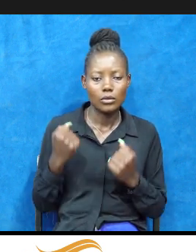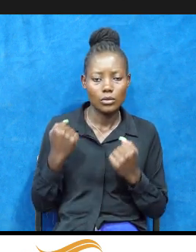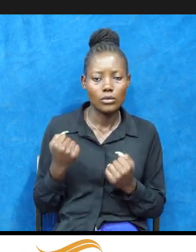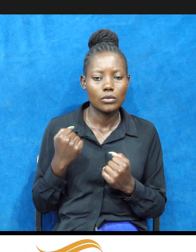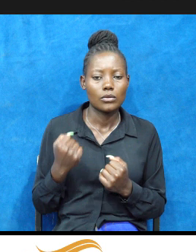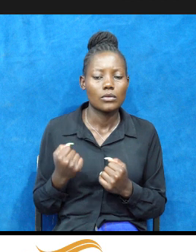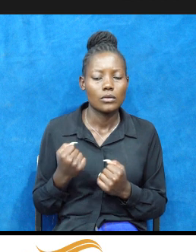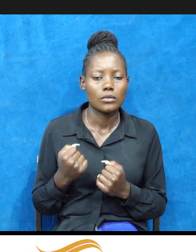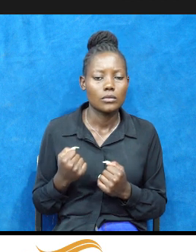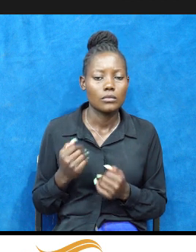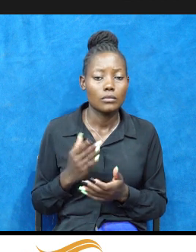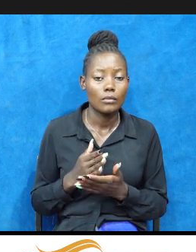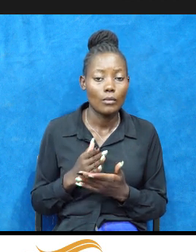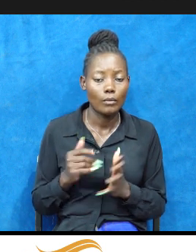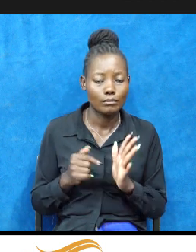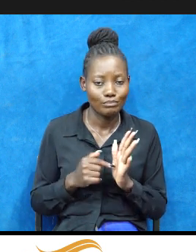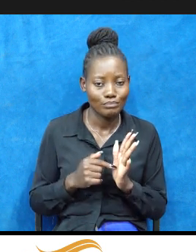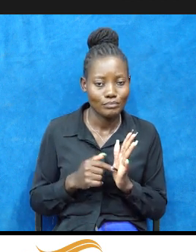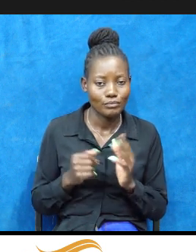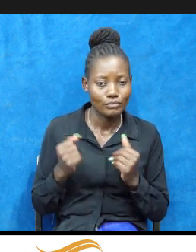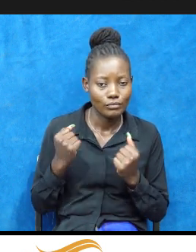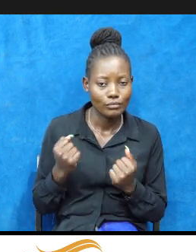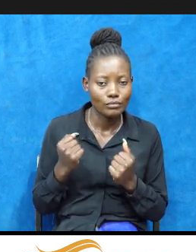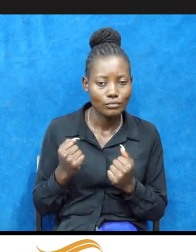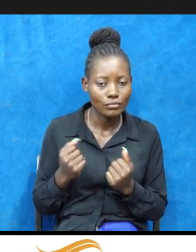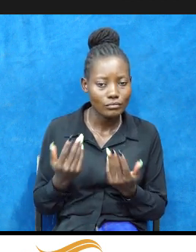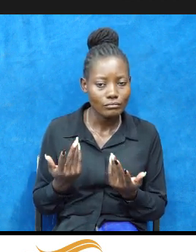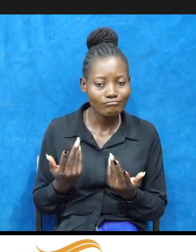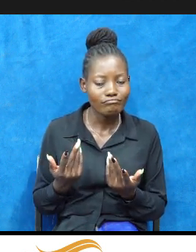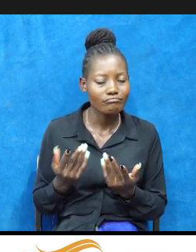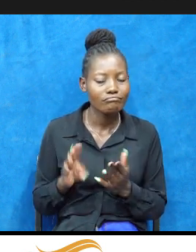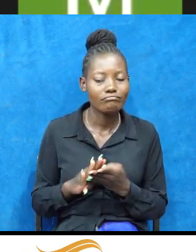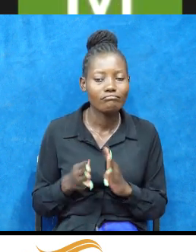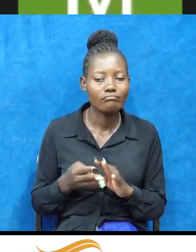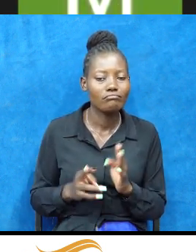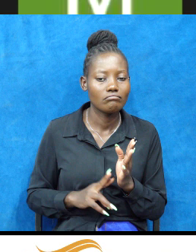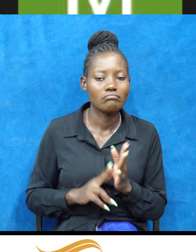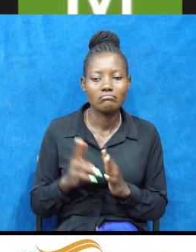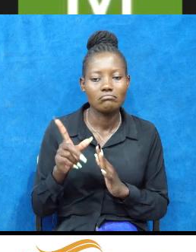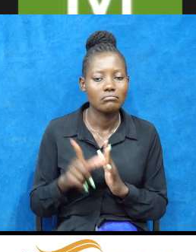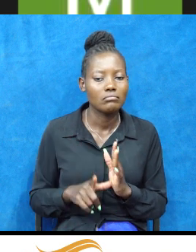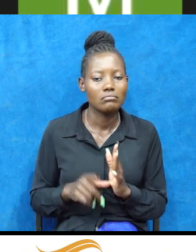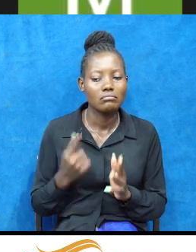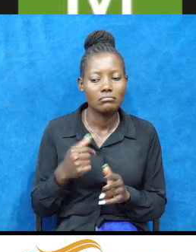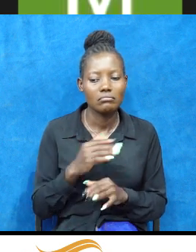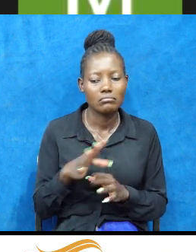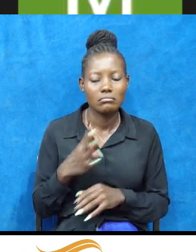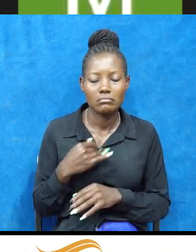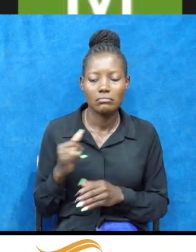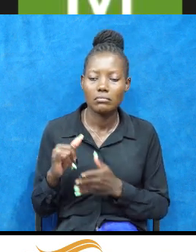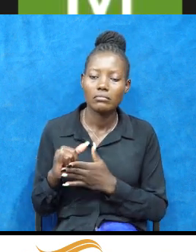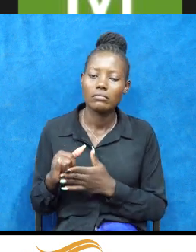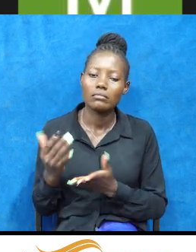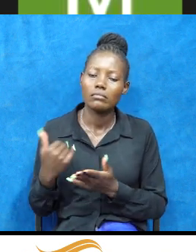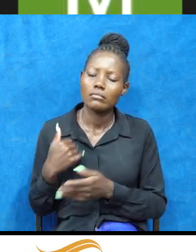strength on the field. So really at that point, the strength becomes useless. We don't want that. We want an